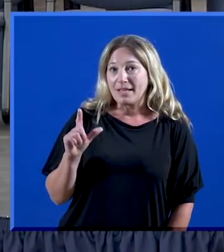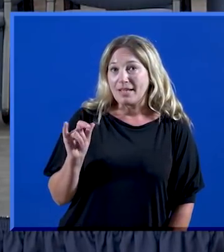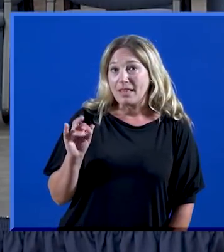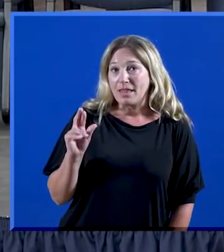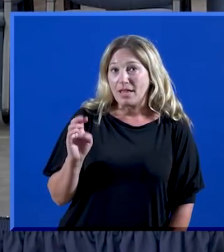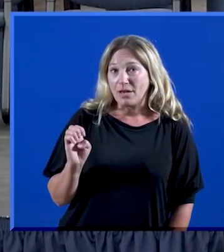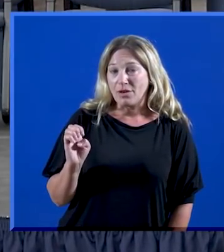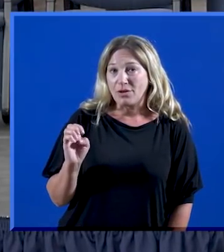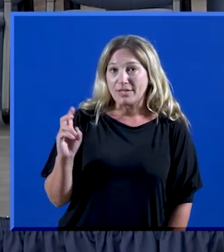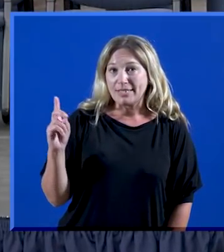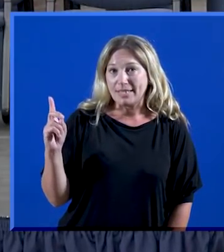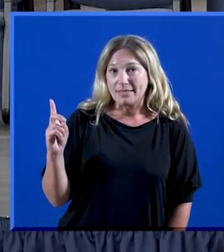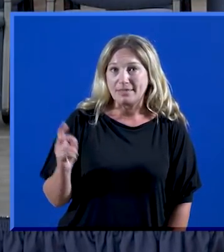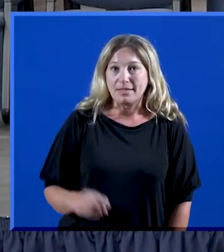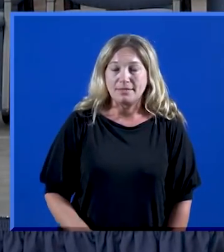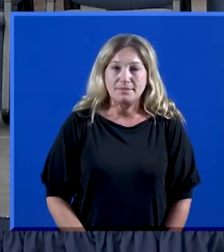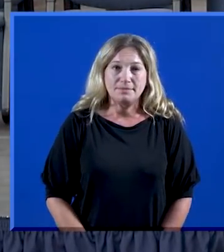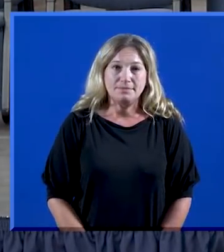Claire Dixon.